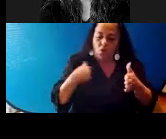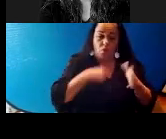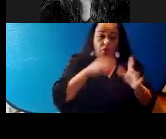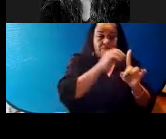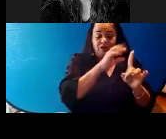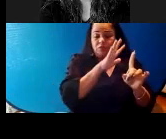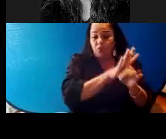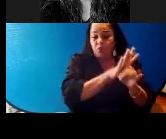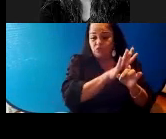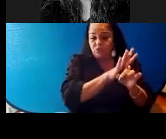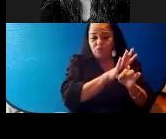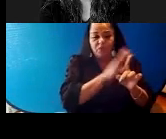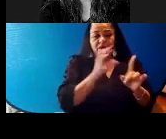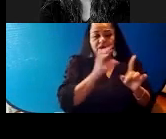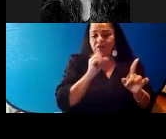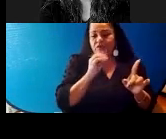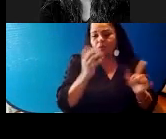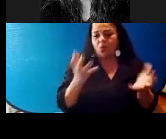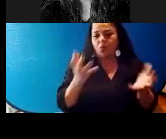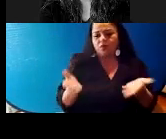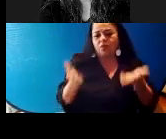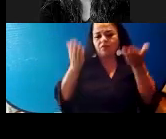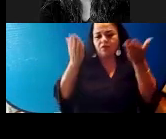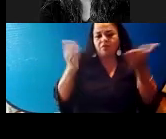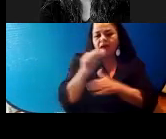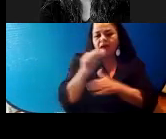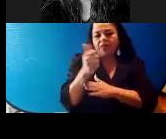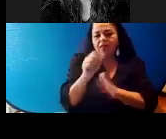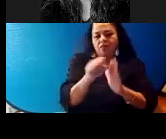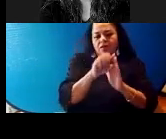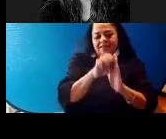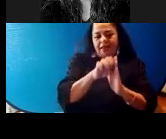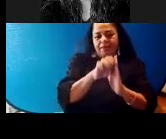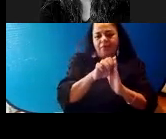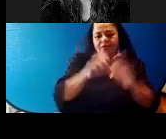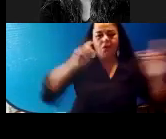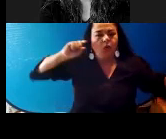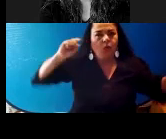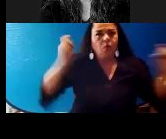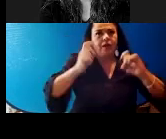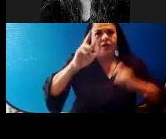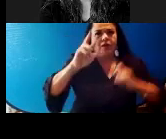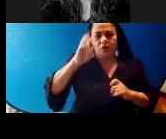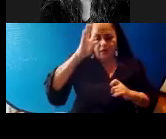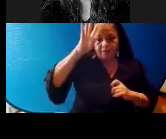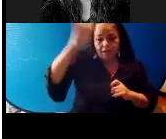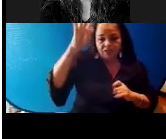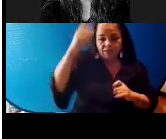that wanted to lift this up as another example of just radically reimagining something different.